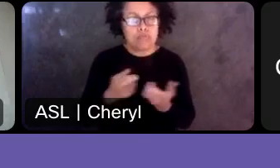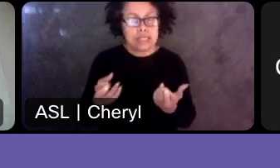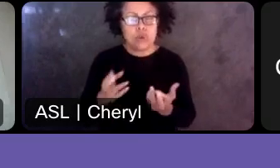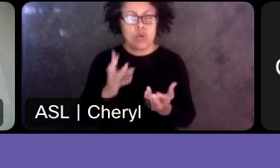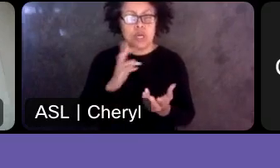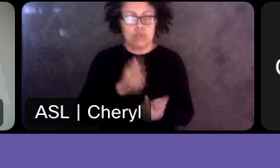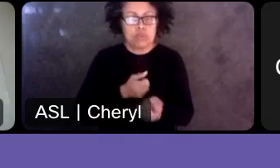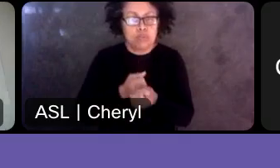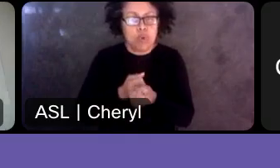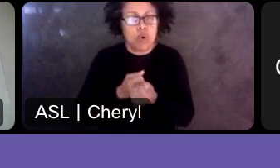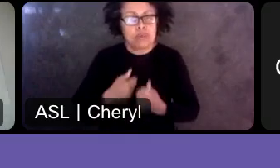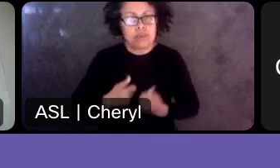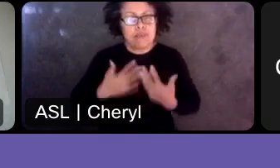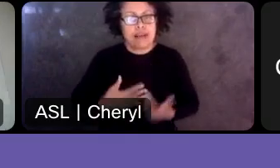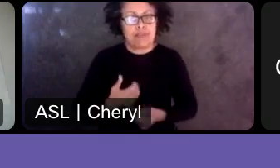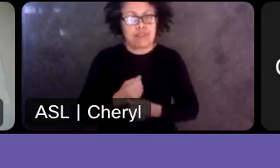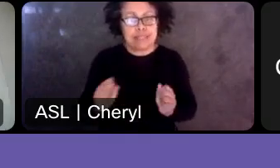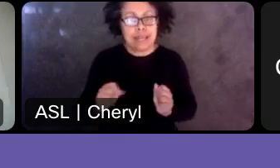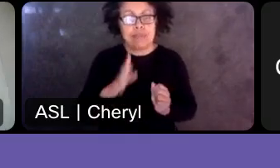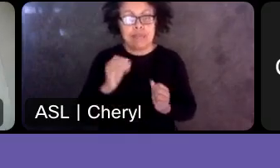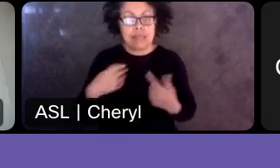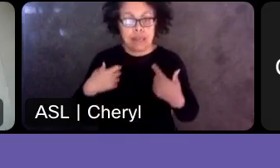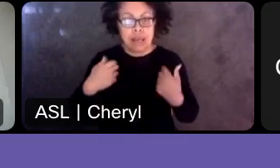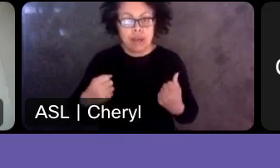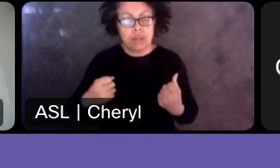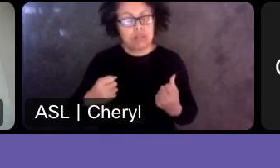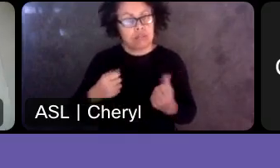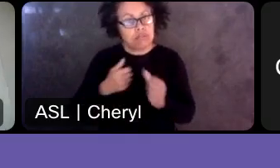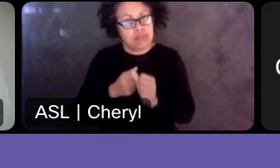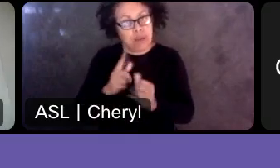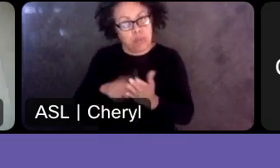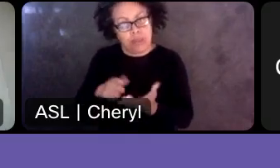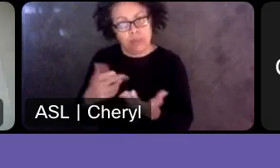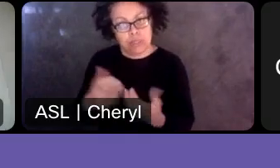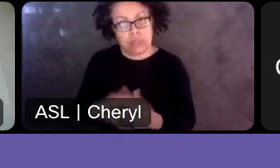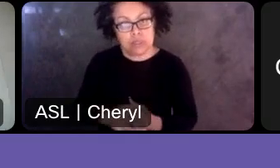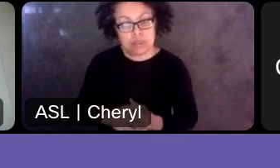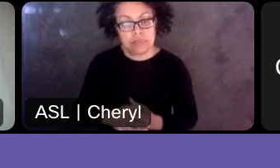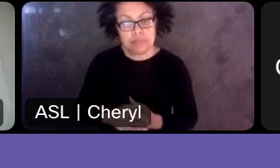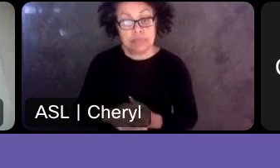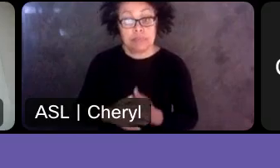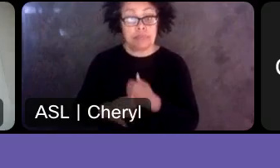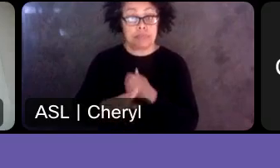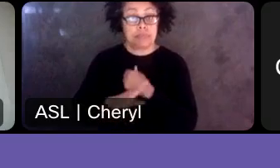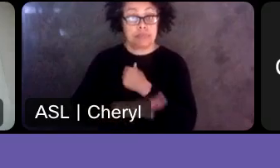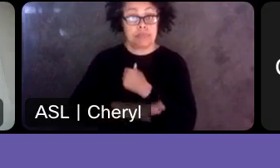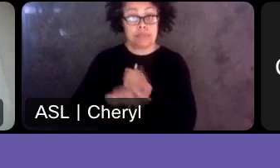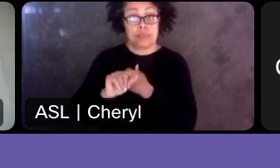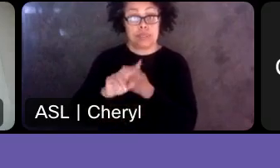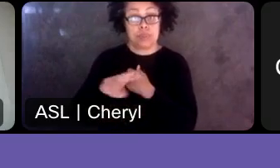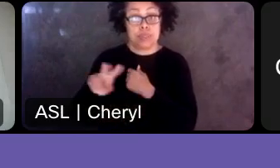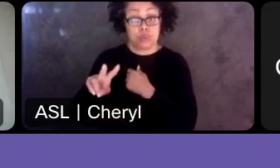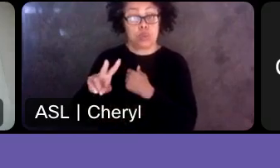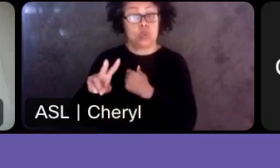well-being based on their self-defined goals. In the fall of 2022, the National Center conducted